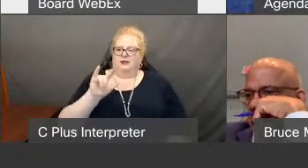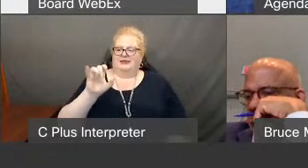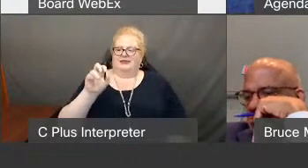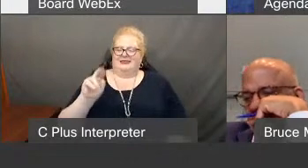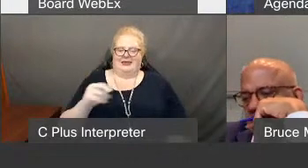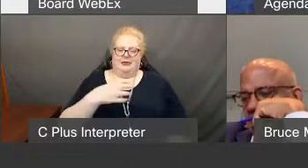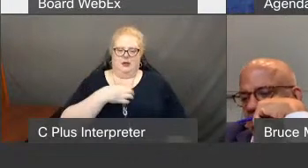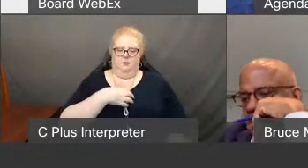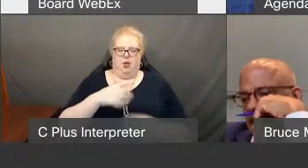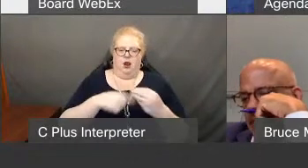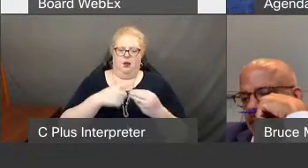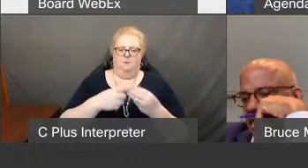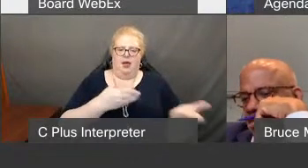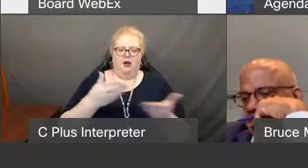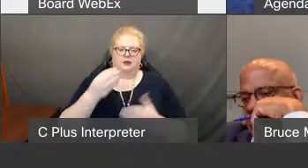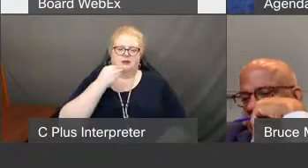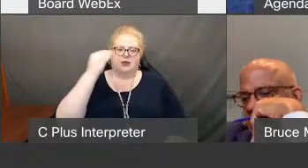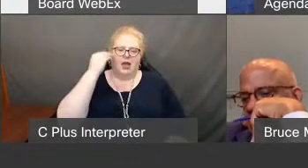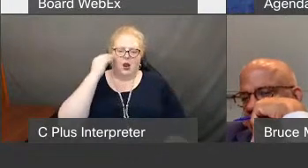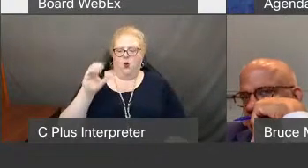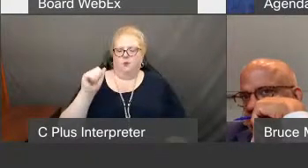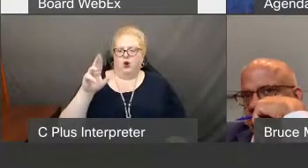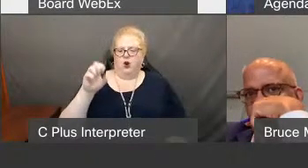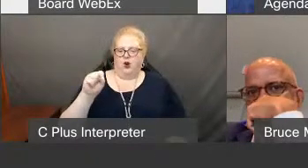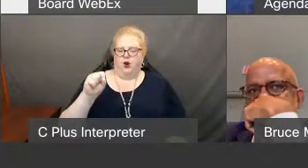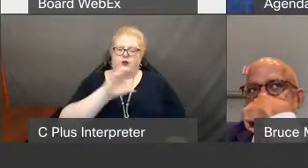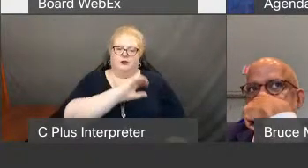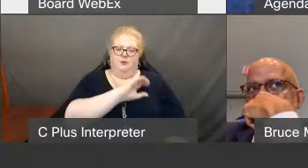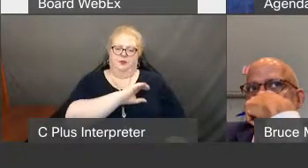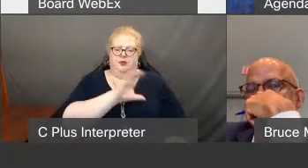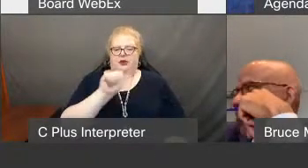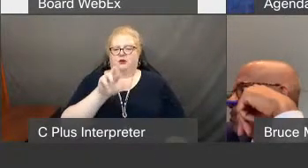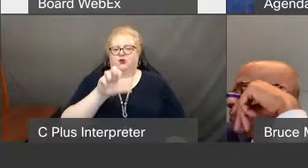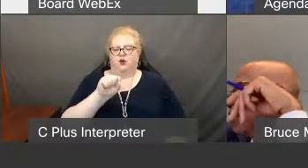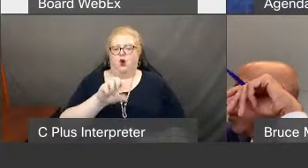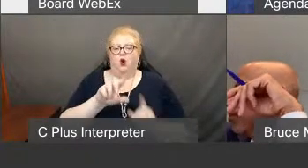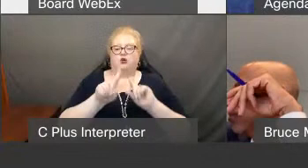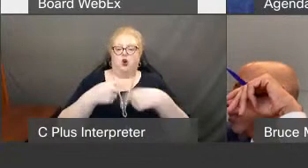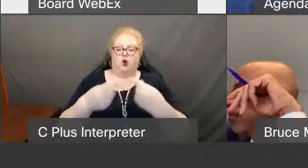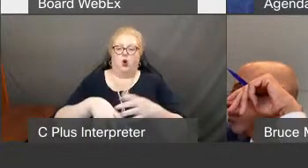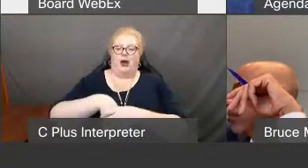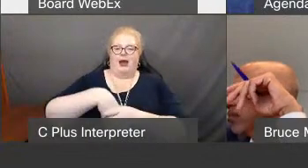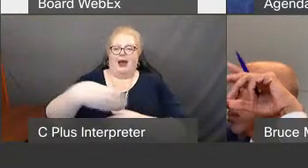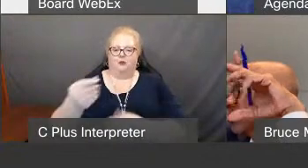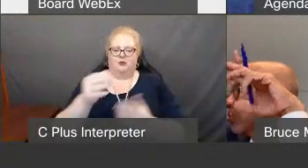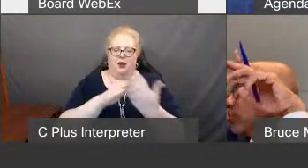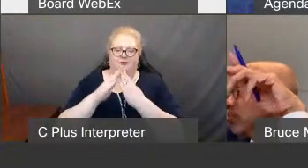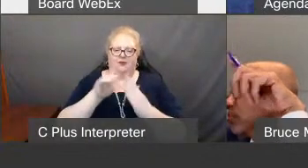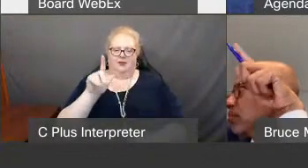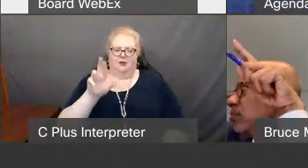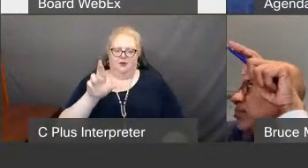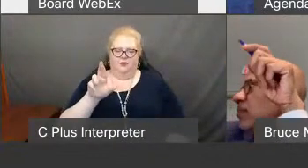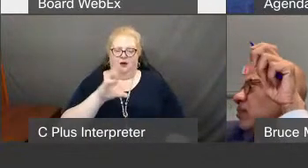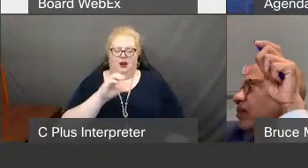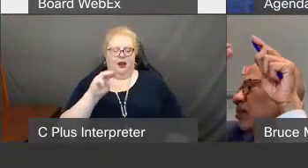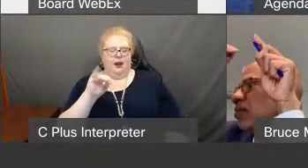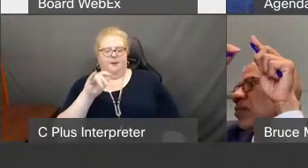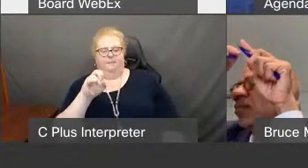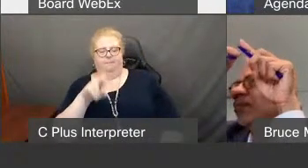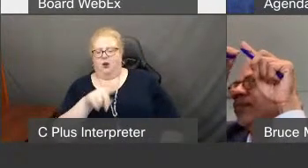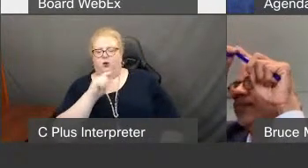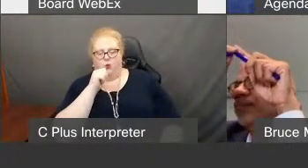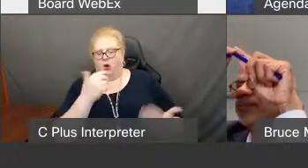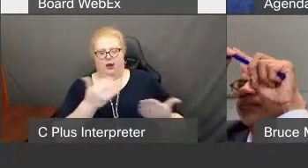cars, particularly our police cars outside the city of Little Rock. And Mayor, you weren't on board at the time, and